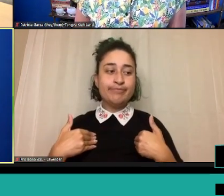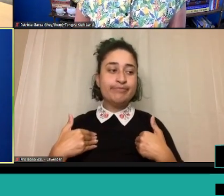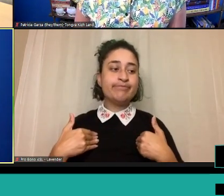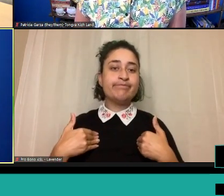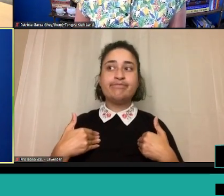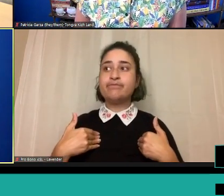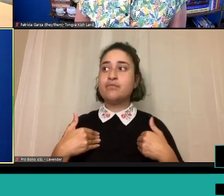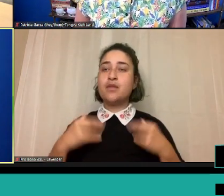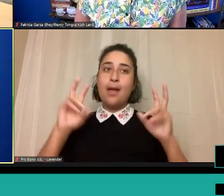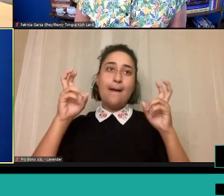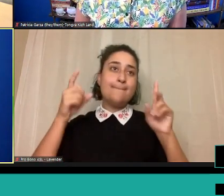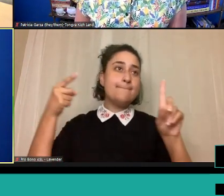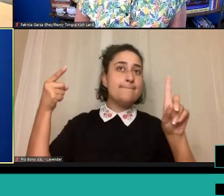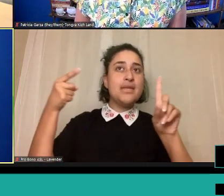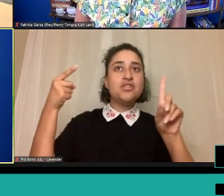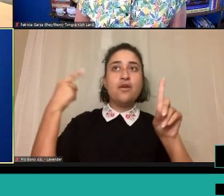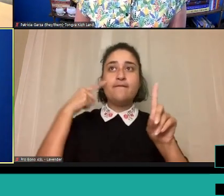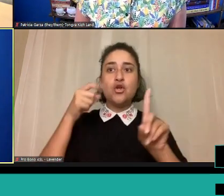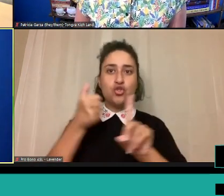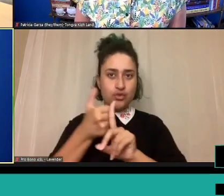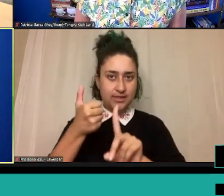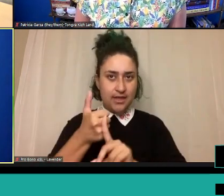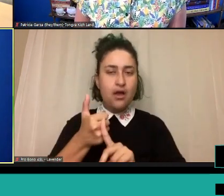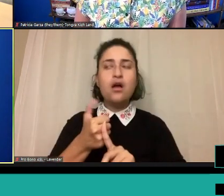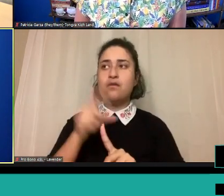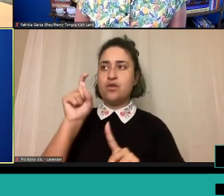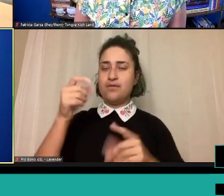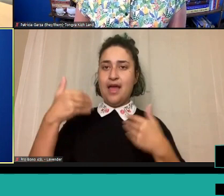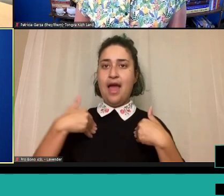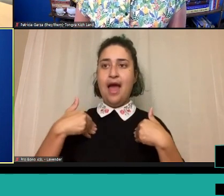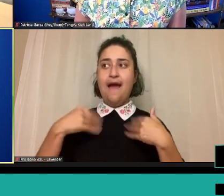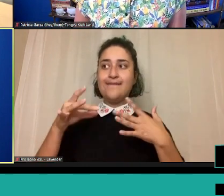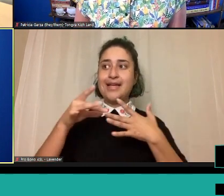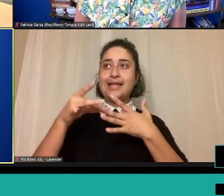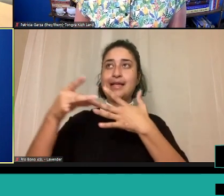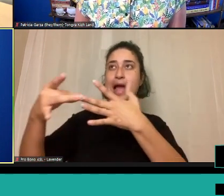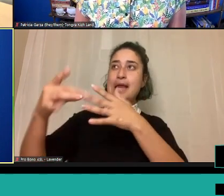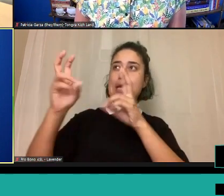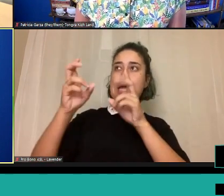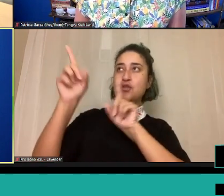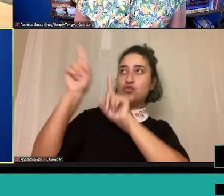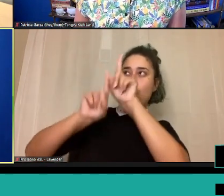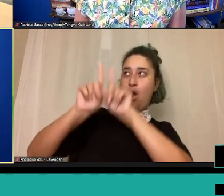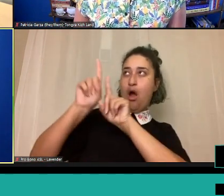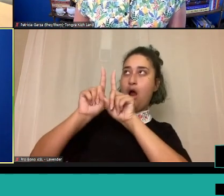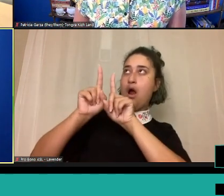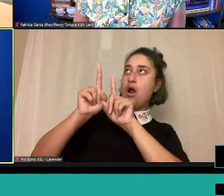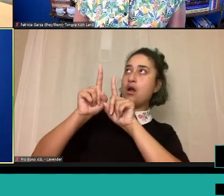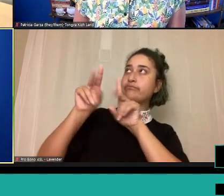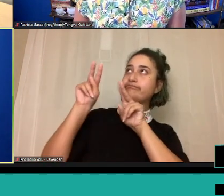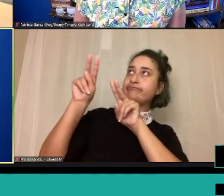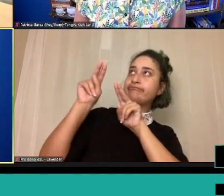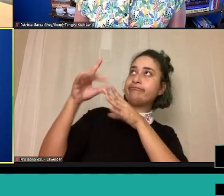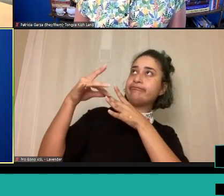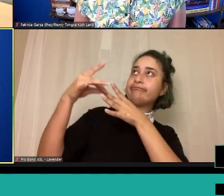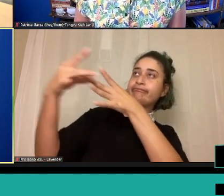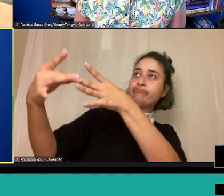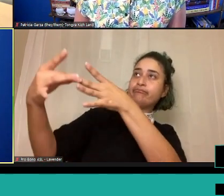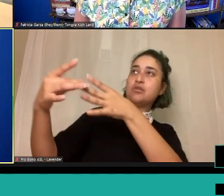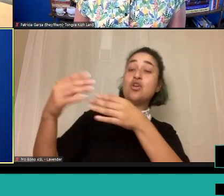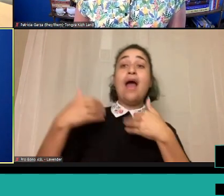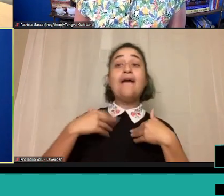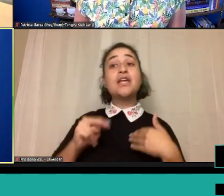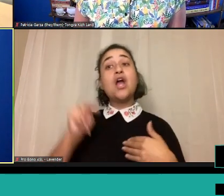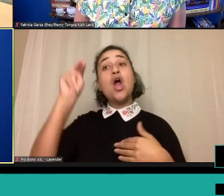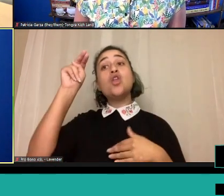mission statement for yourself. You do have to have a guiding star. So having a North Star for yourself as